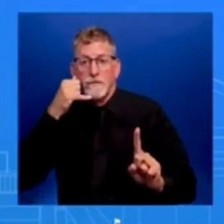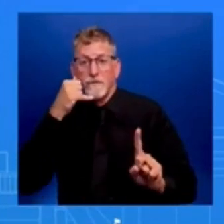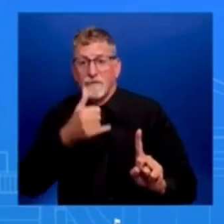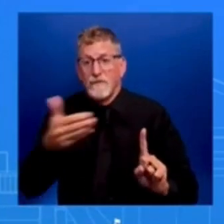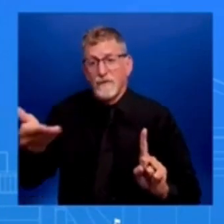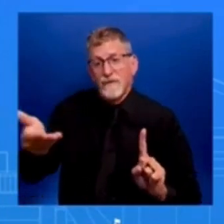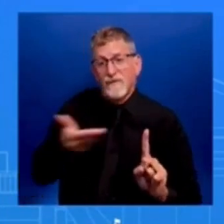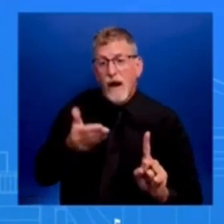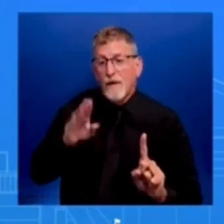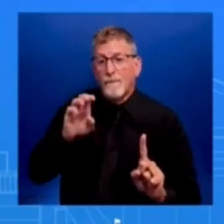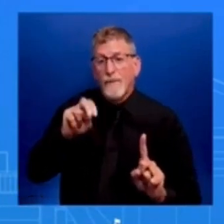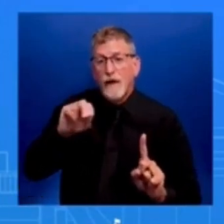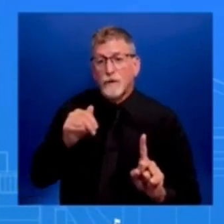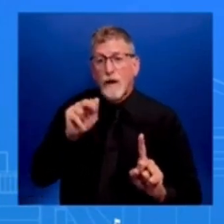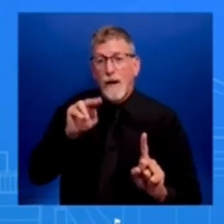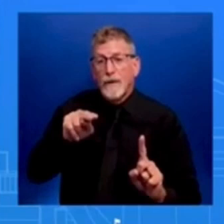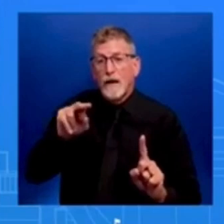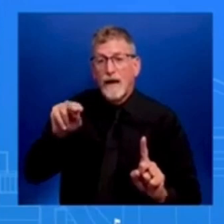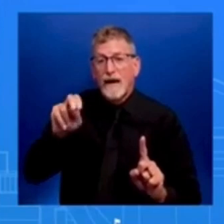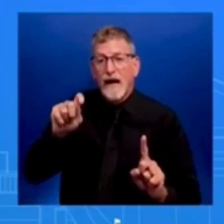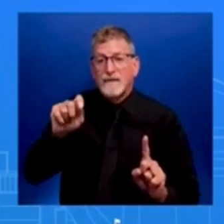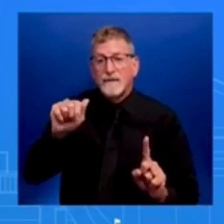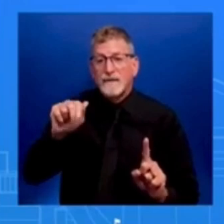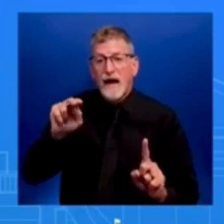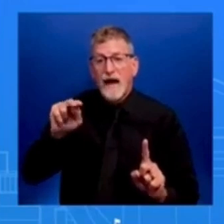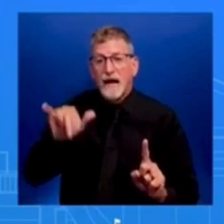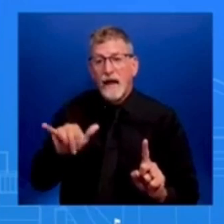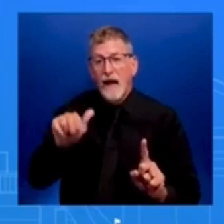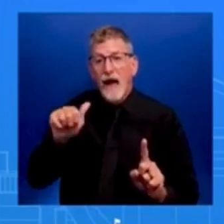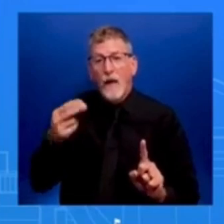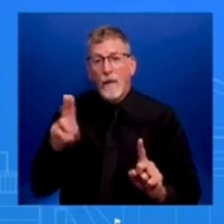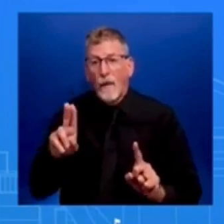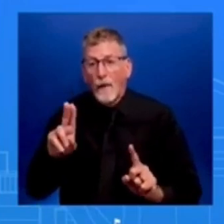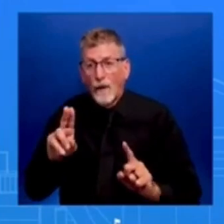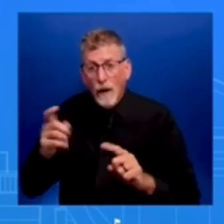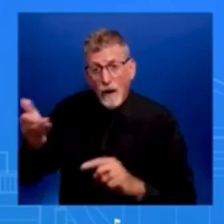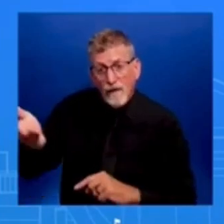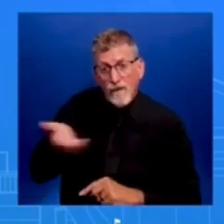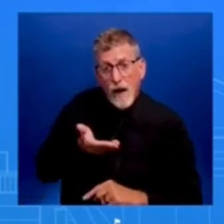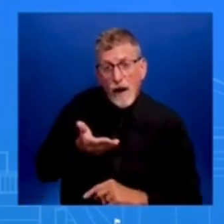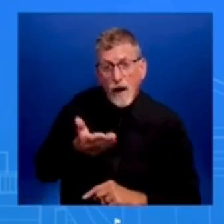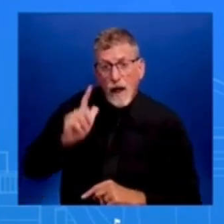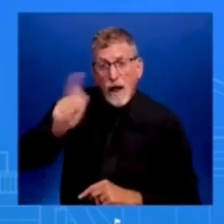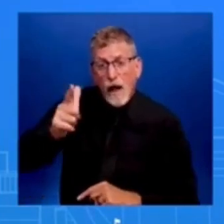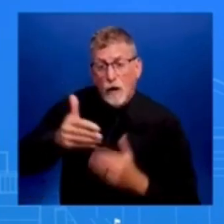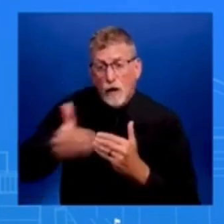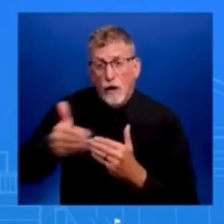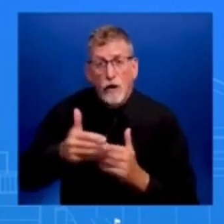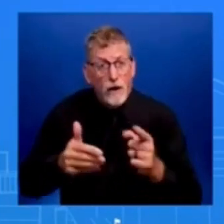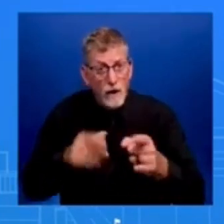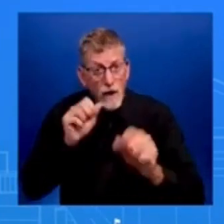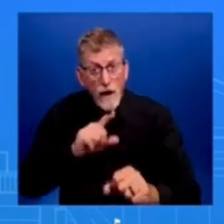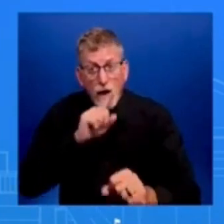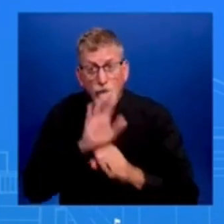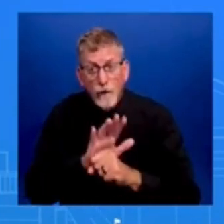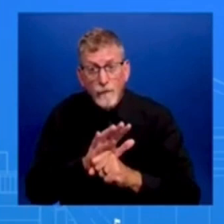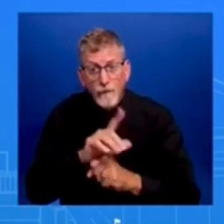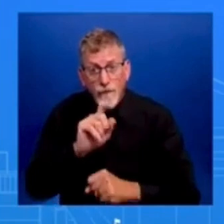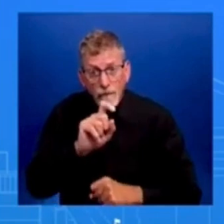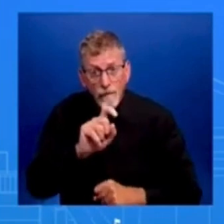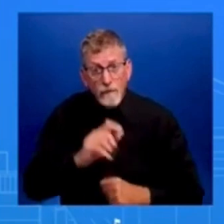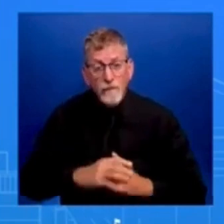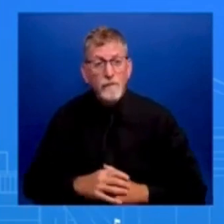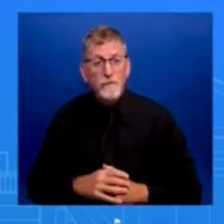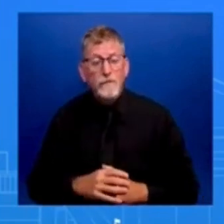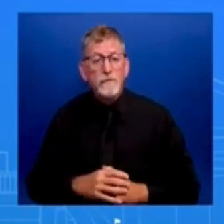this year. Can you confirm that? What I can say is they both agreed to meet in the United States later this year. Both teams are working through